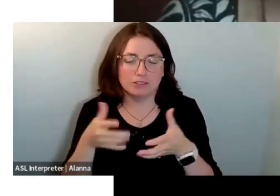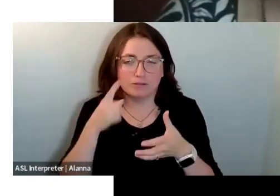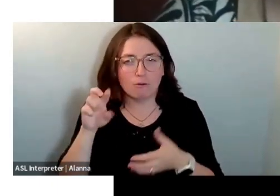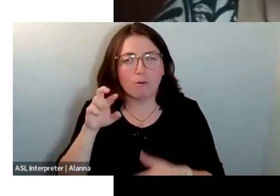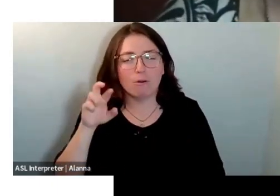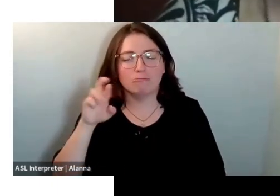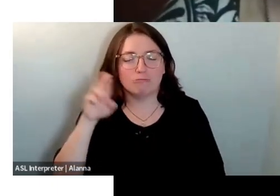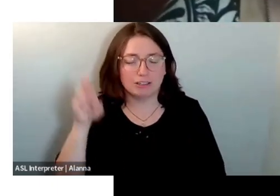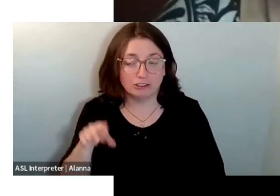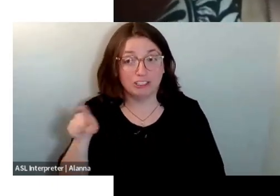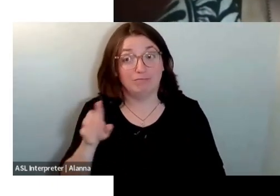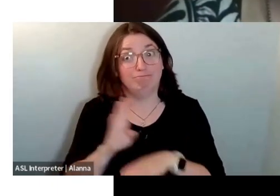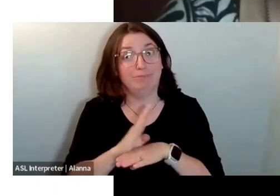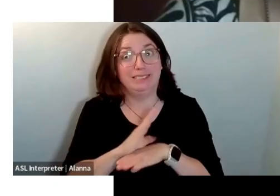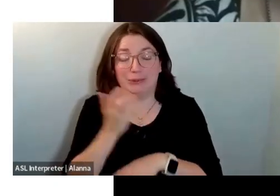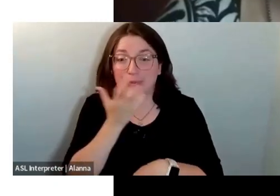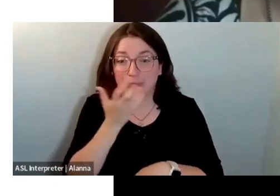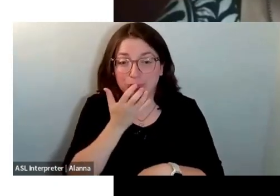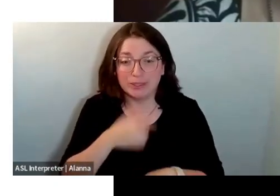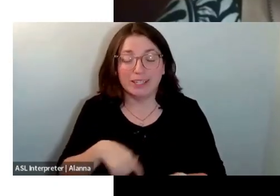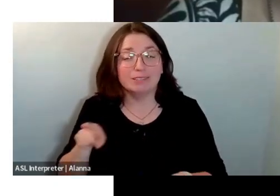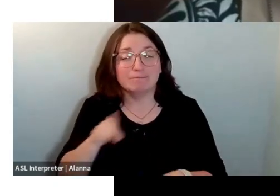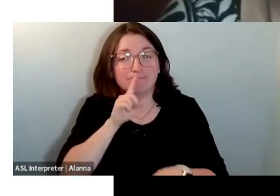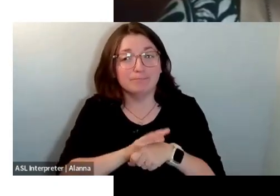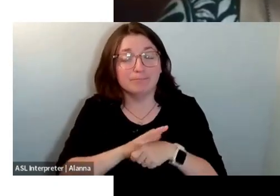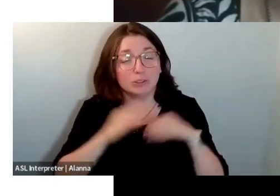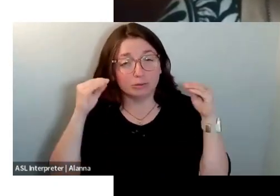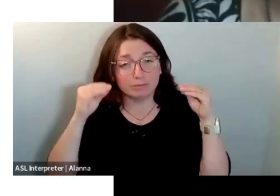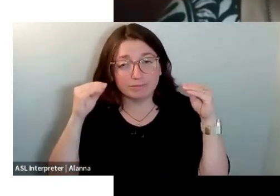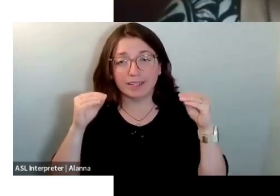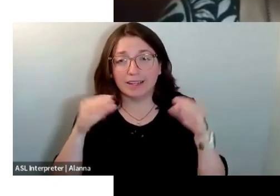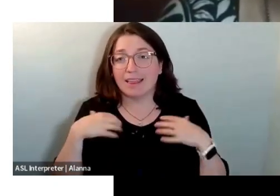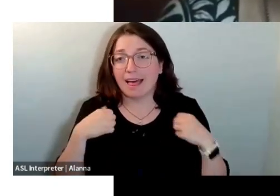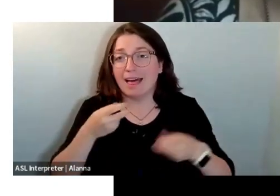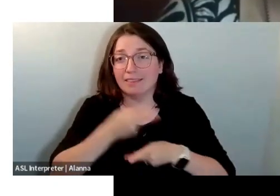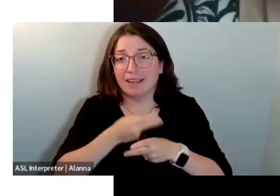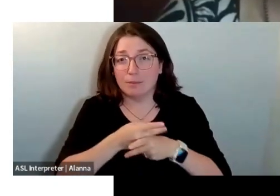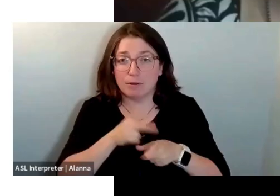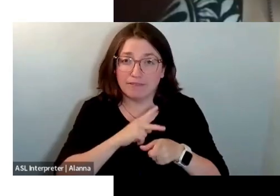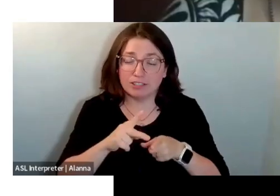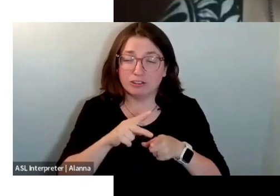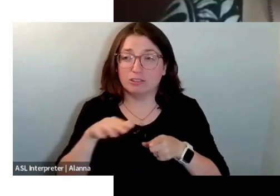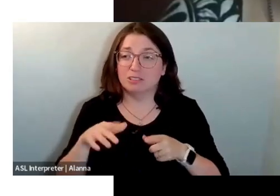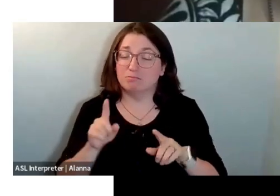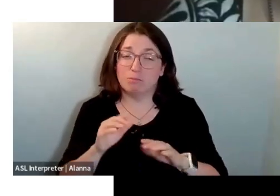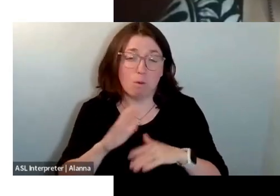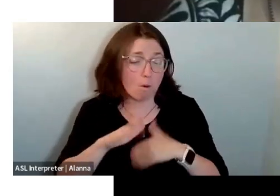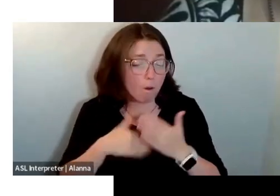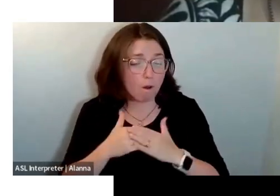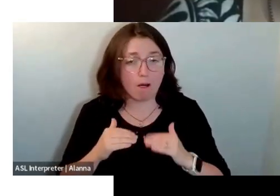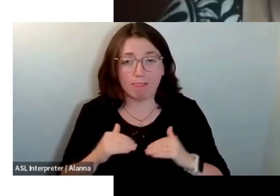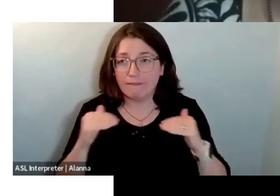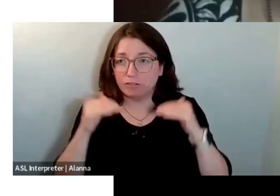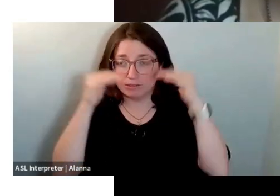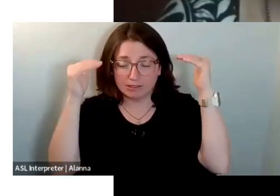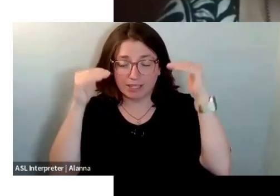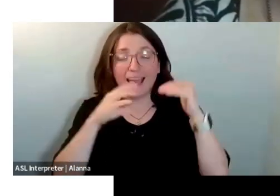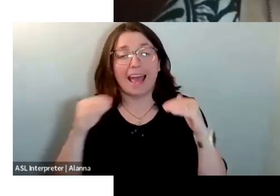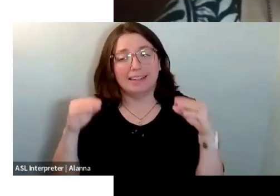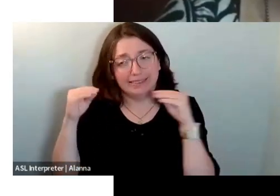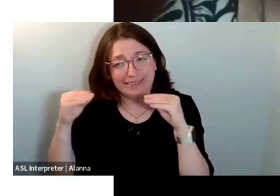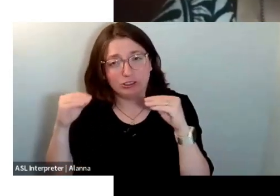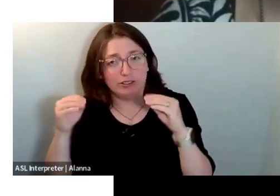busy. Dr. Kranz is committed to educating healthcare professionals at all levels and the community on medical care for sexual